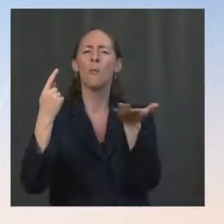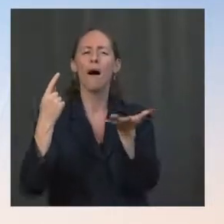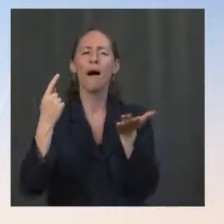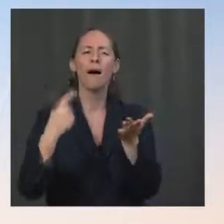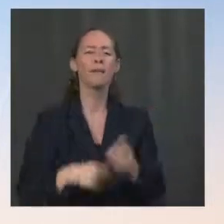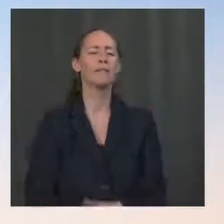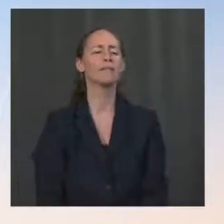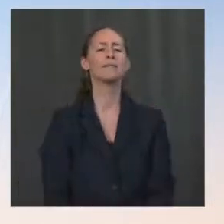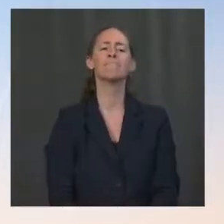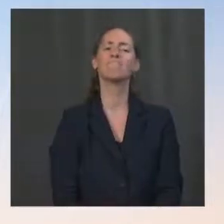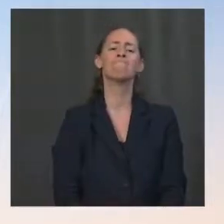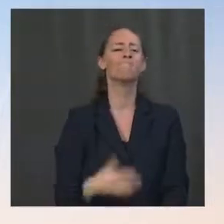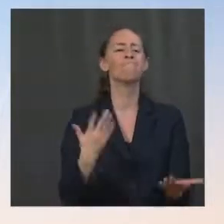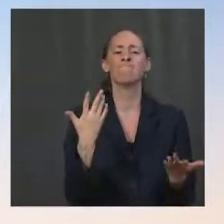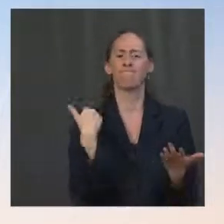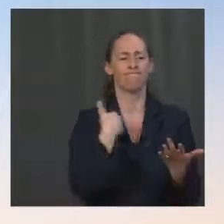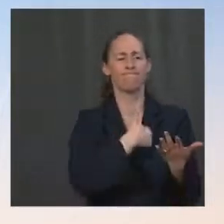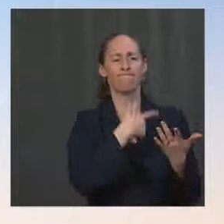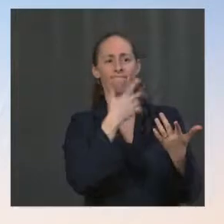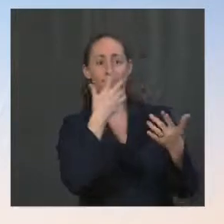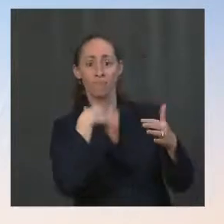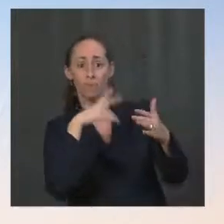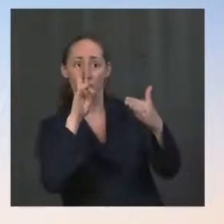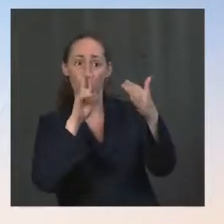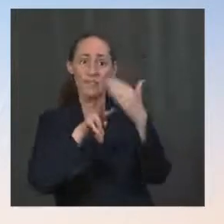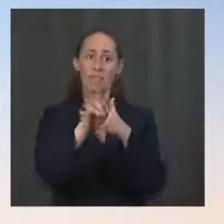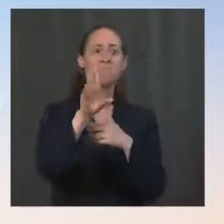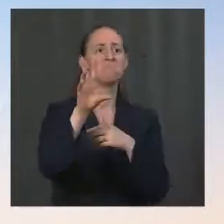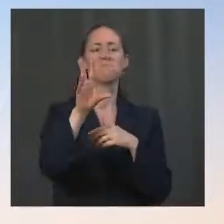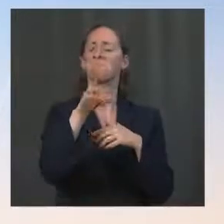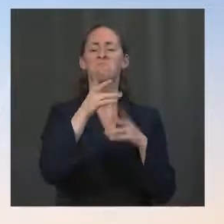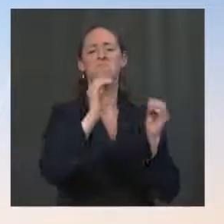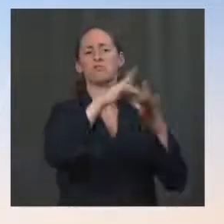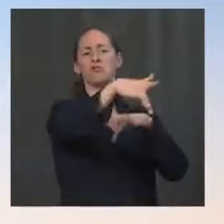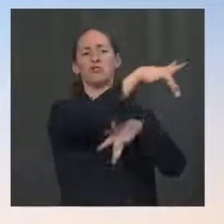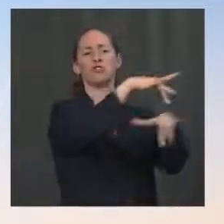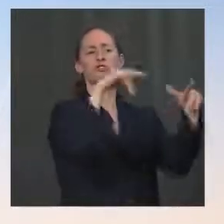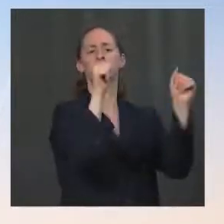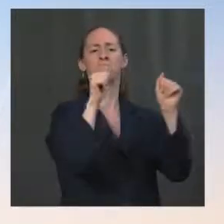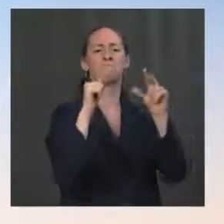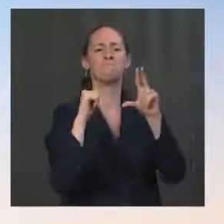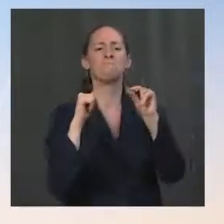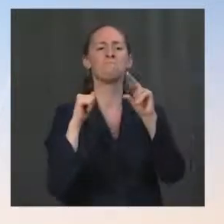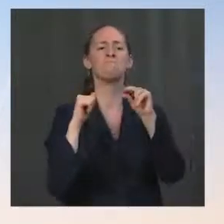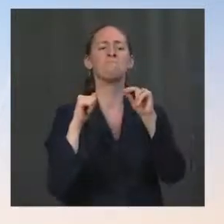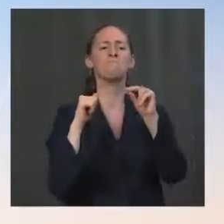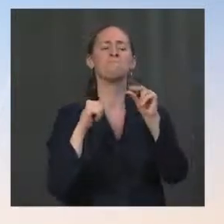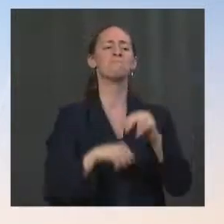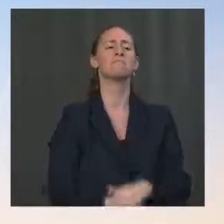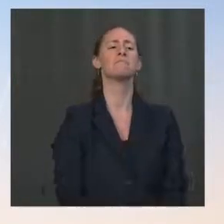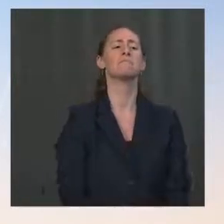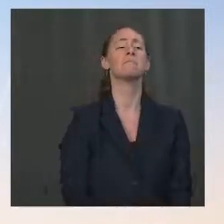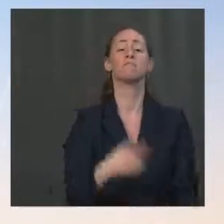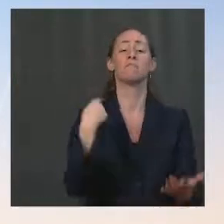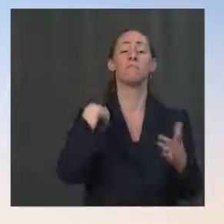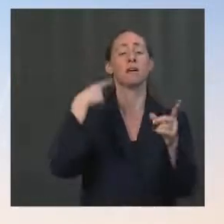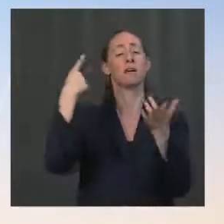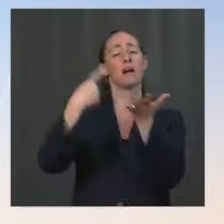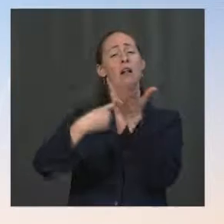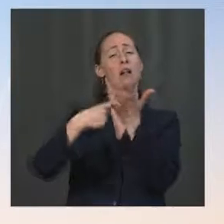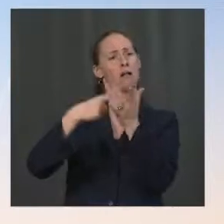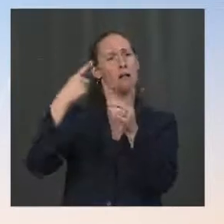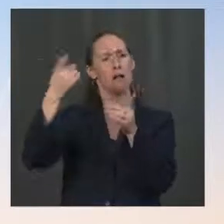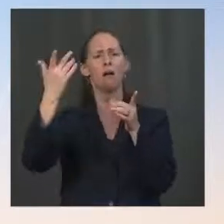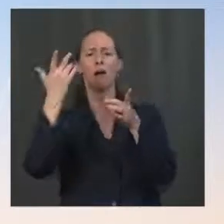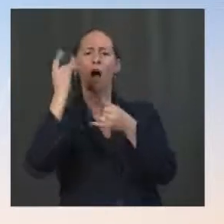have we're not predicting a diplomatic presence on the ground in Afghanistan. What we're talking about is coordinating with our international partners